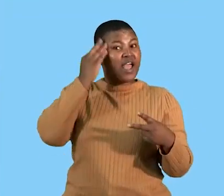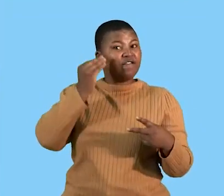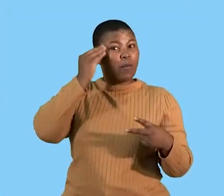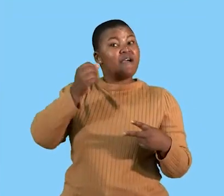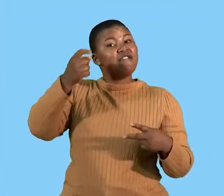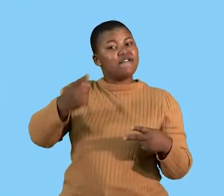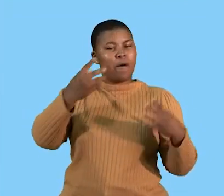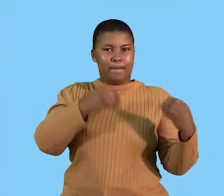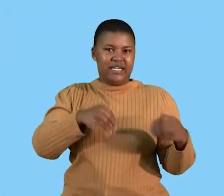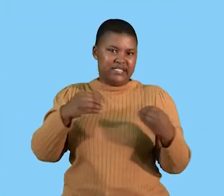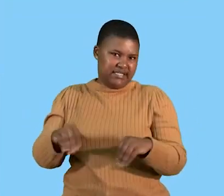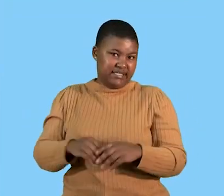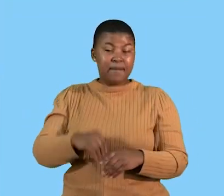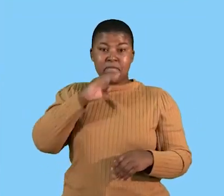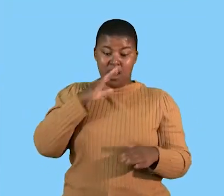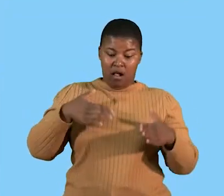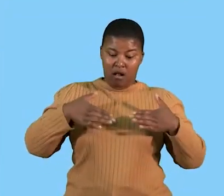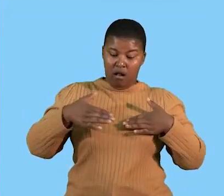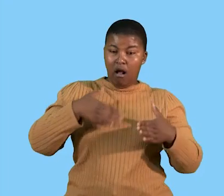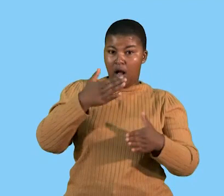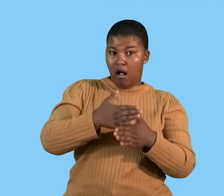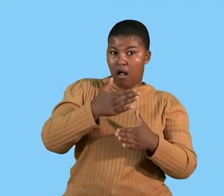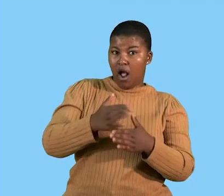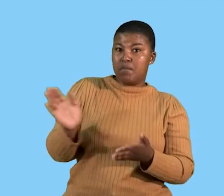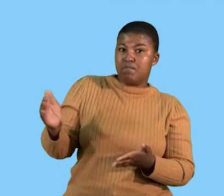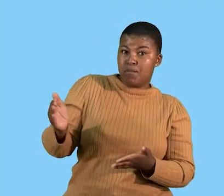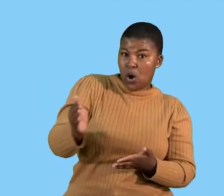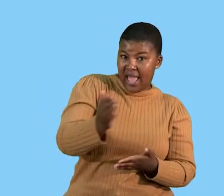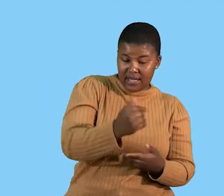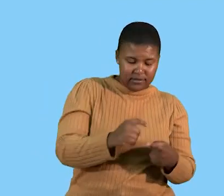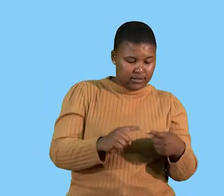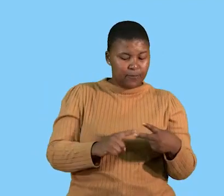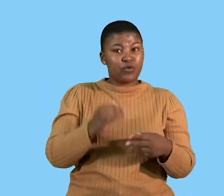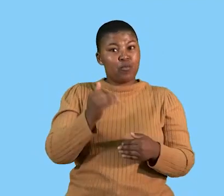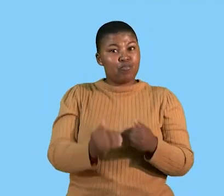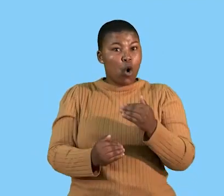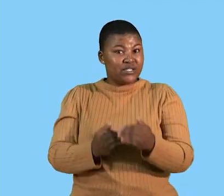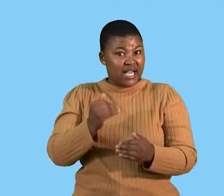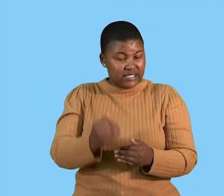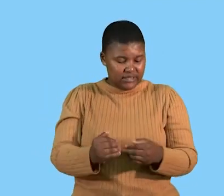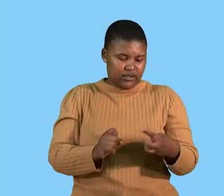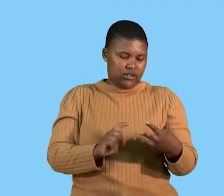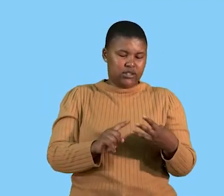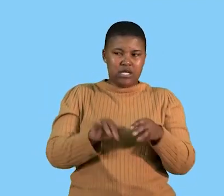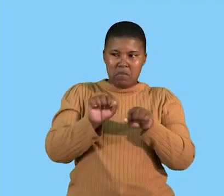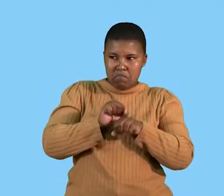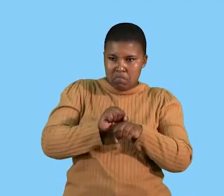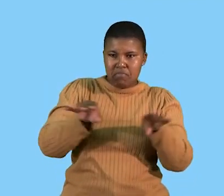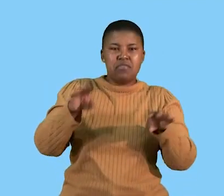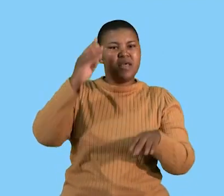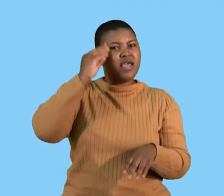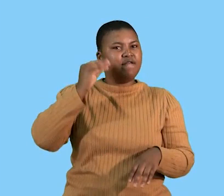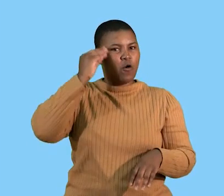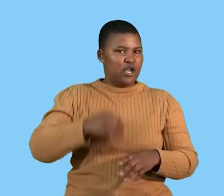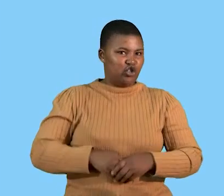business. So it is their responsibility to collect, process, and distribute information. So they